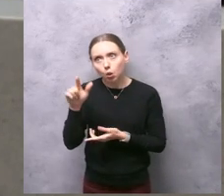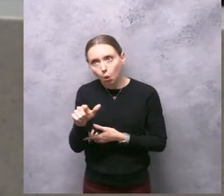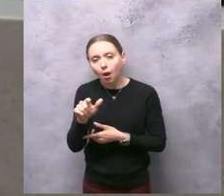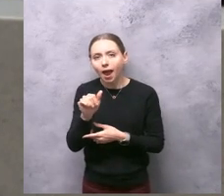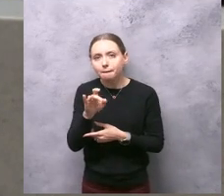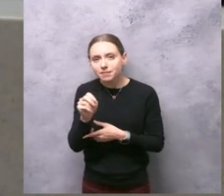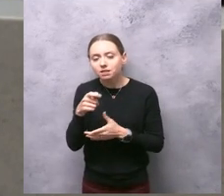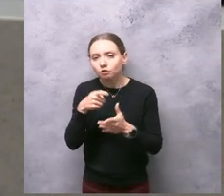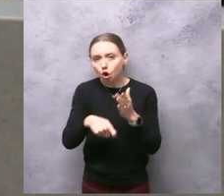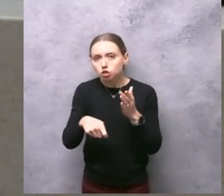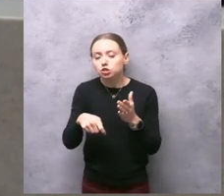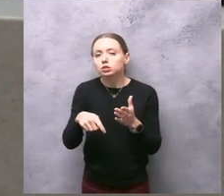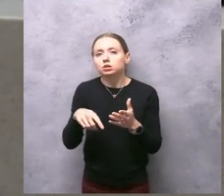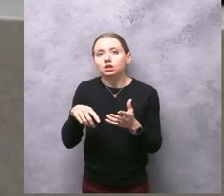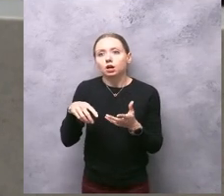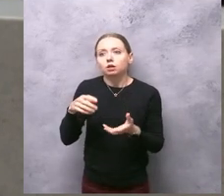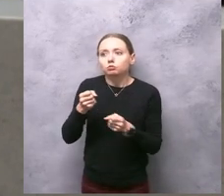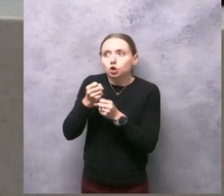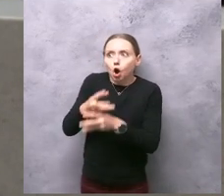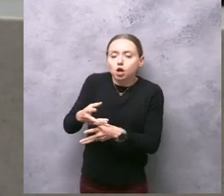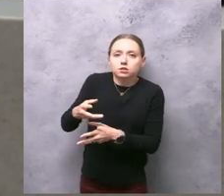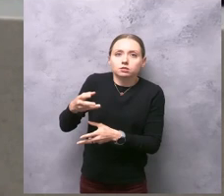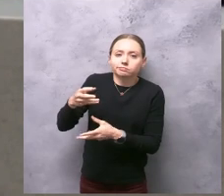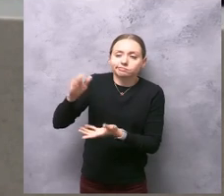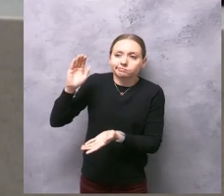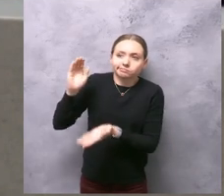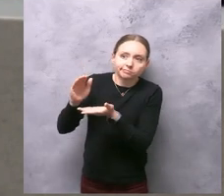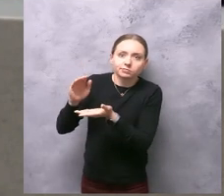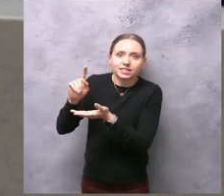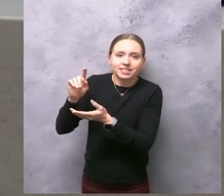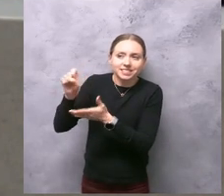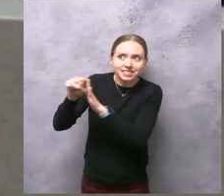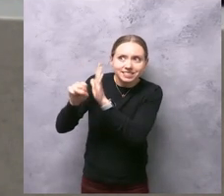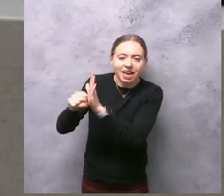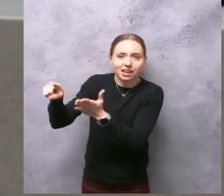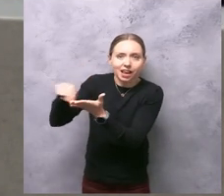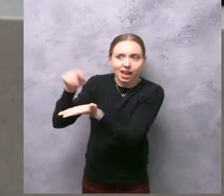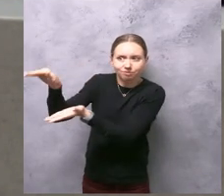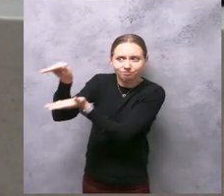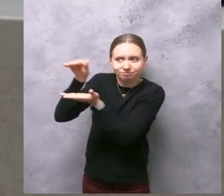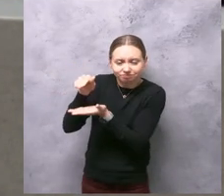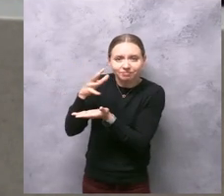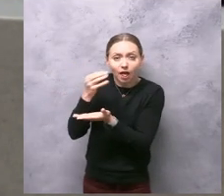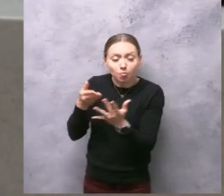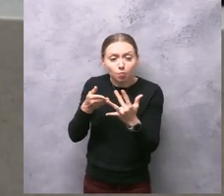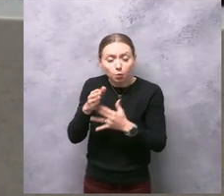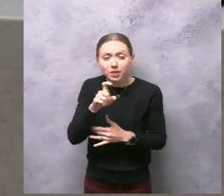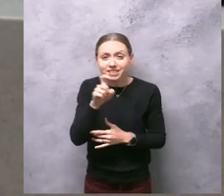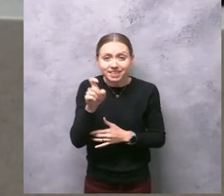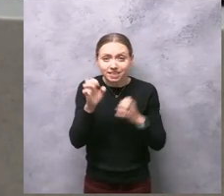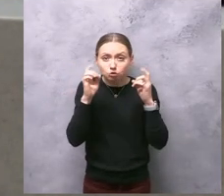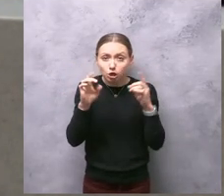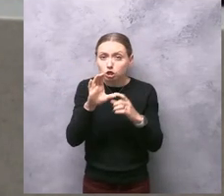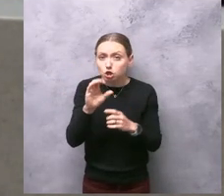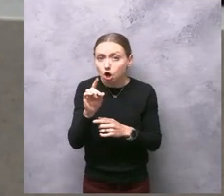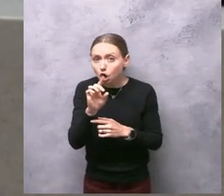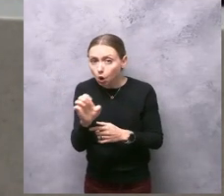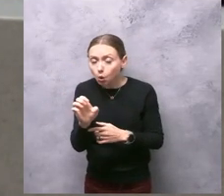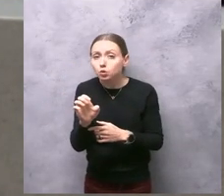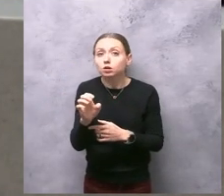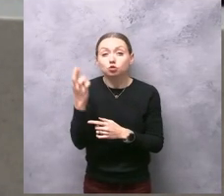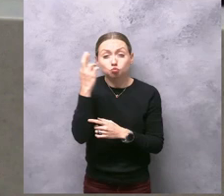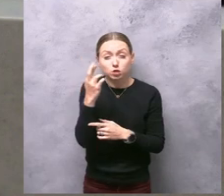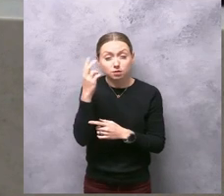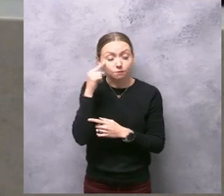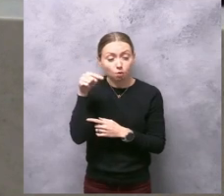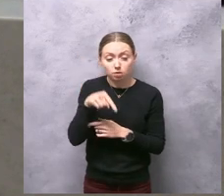loss of state aid due to providing a local homestead exemption, and whereas under Texas Education Code TEC Section 48.002, the purpose of